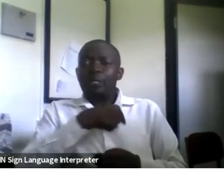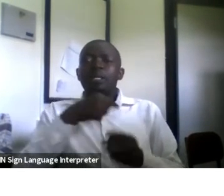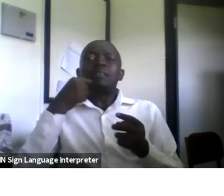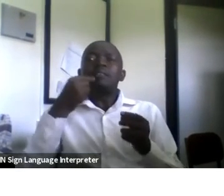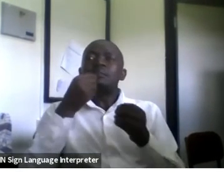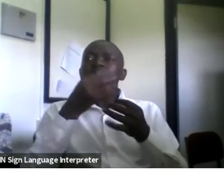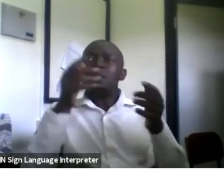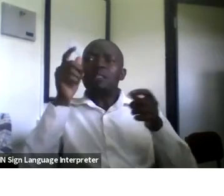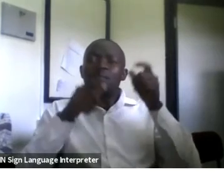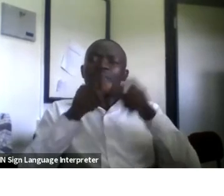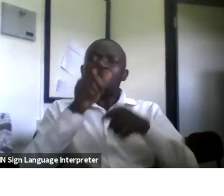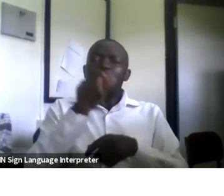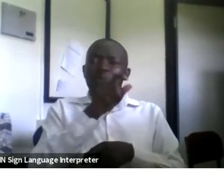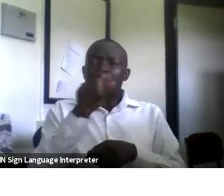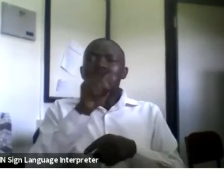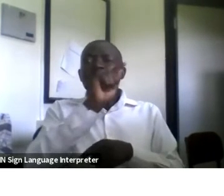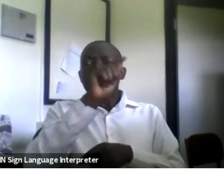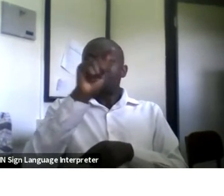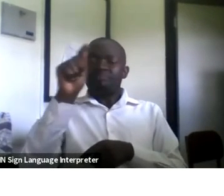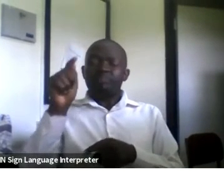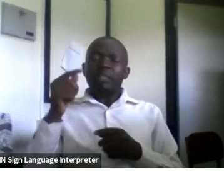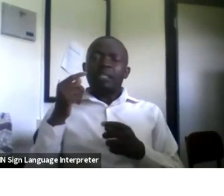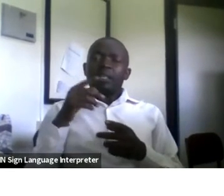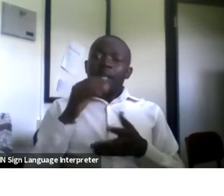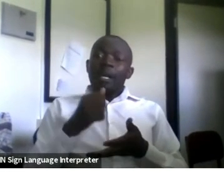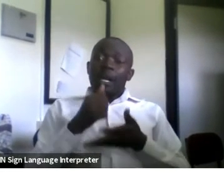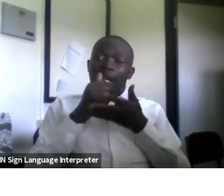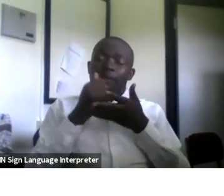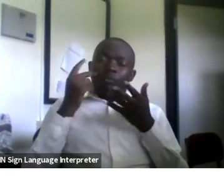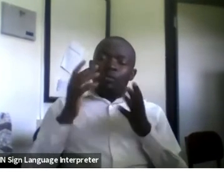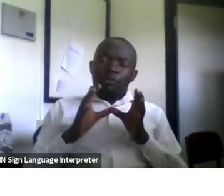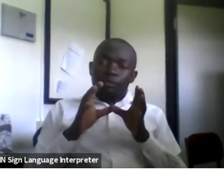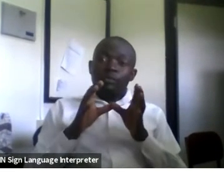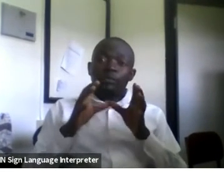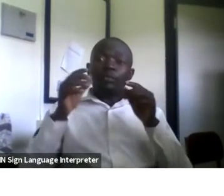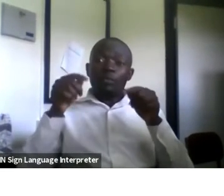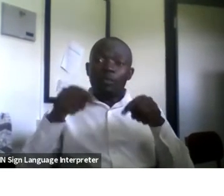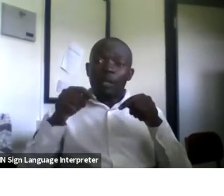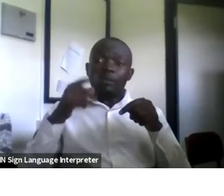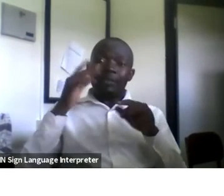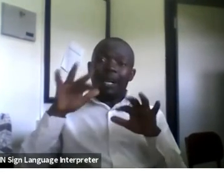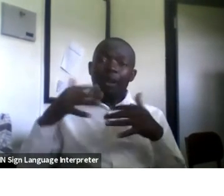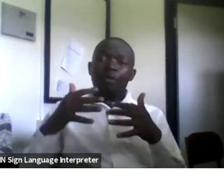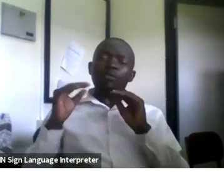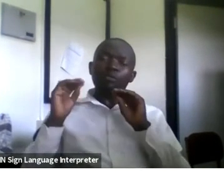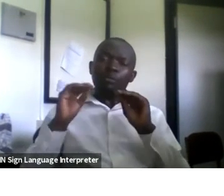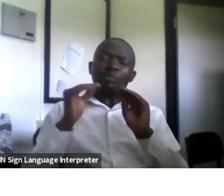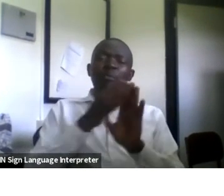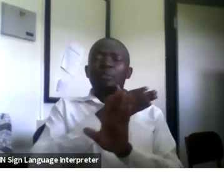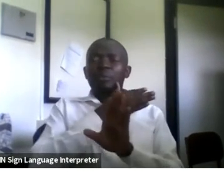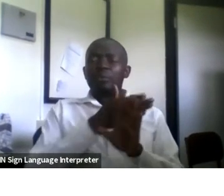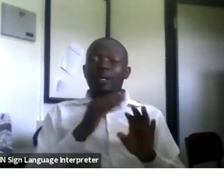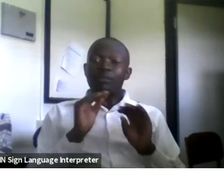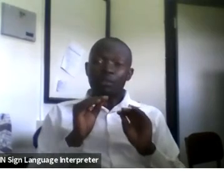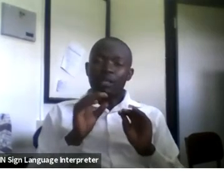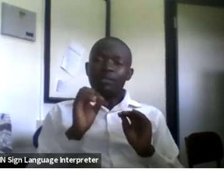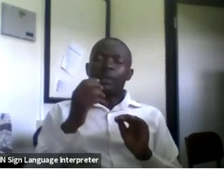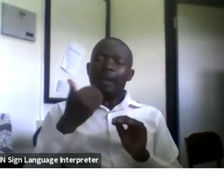first aid at, immediately. So they have been training people. So there has been many examples